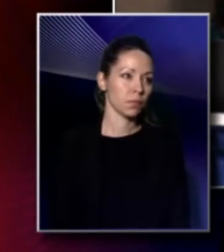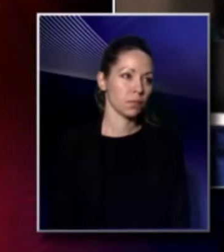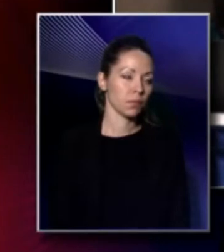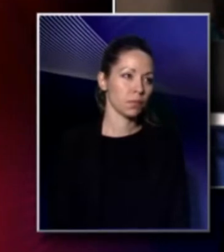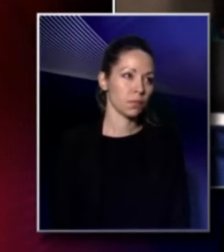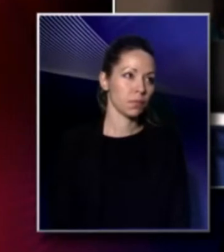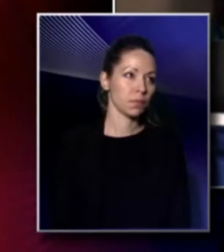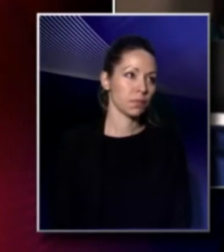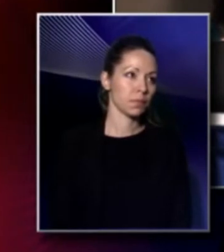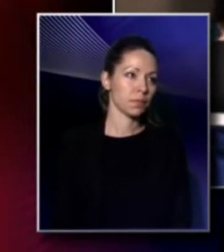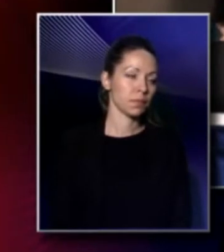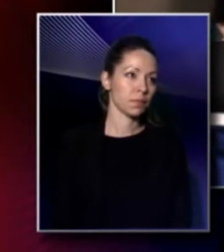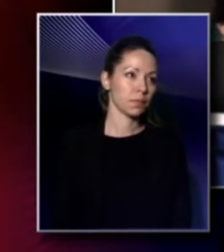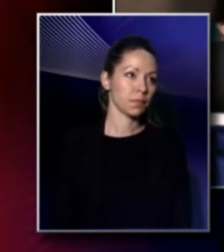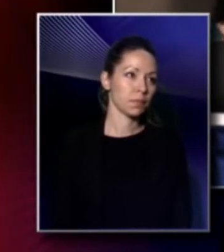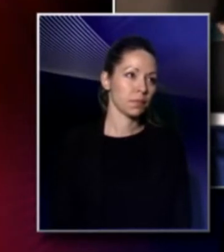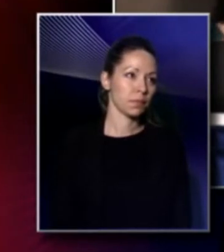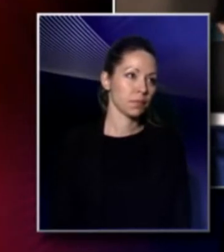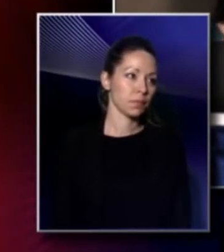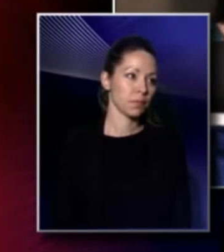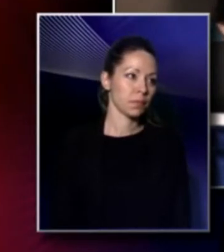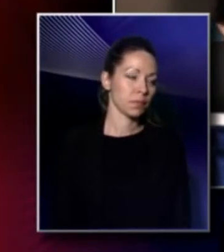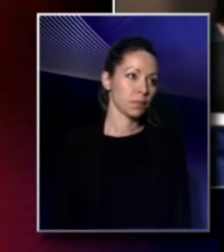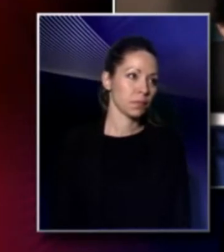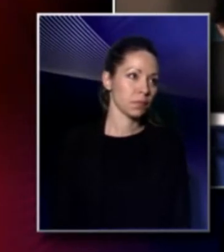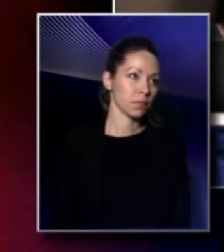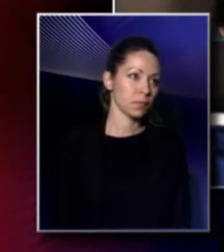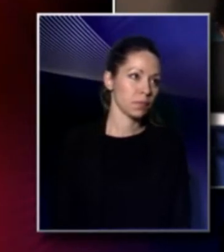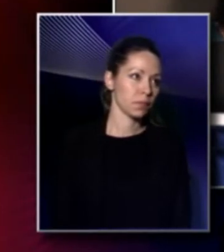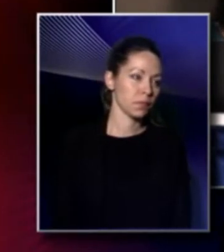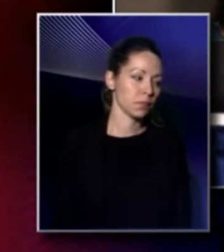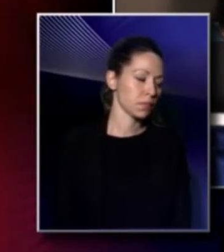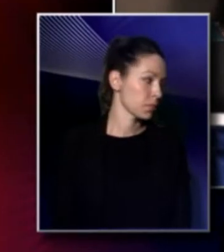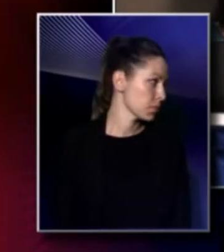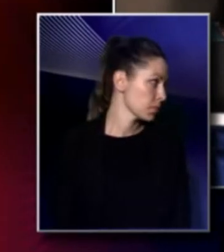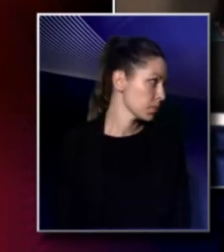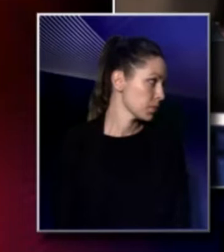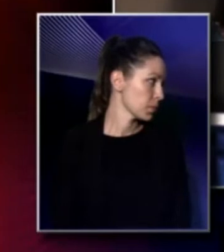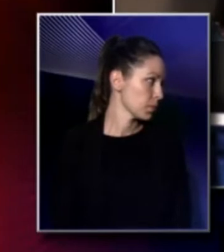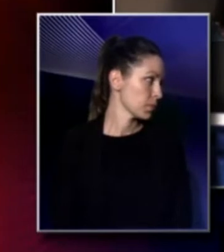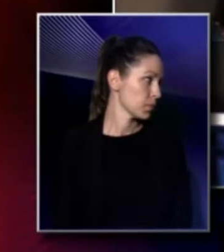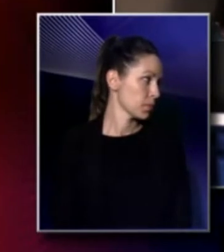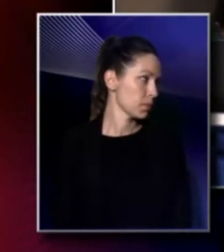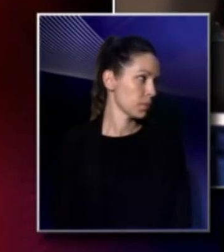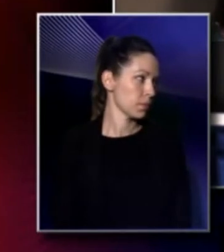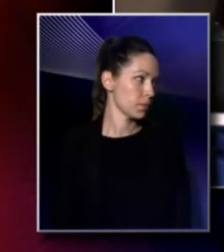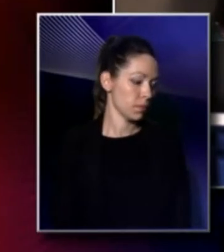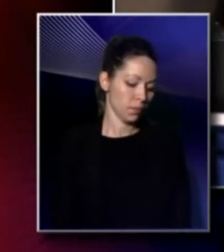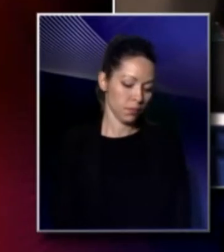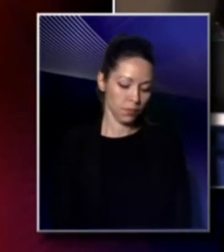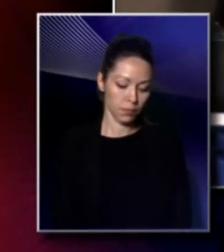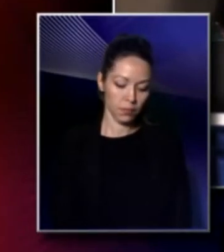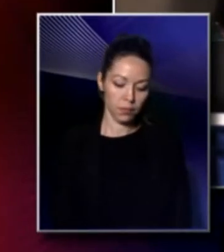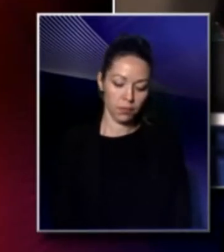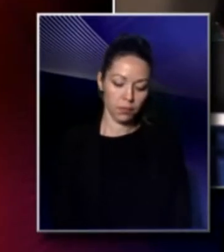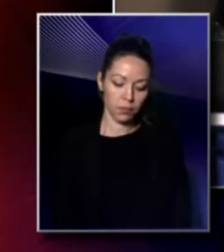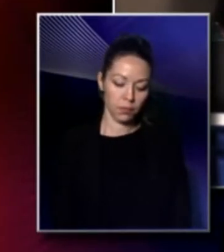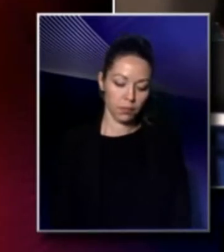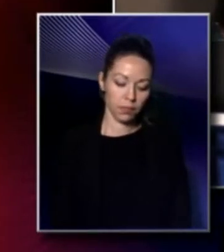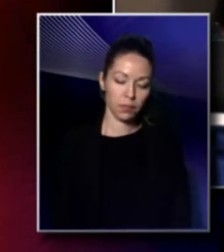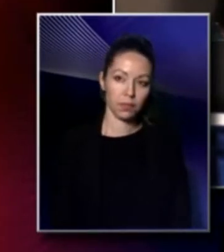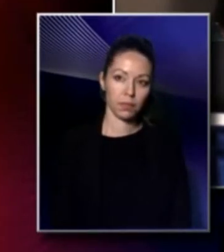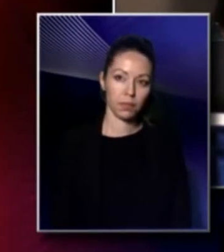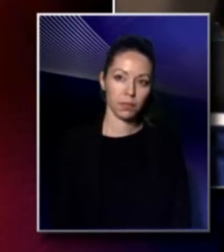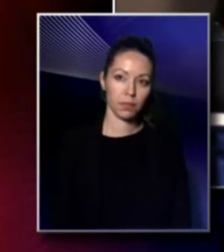couple of more steps before it gets to the full vote by the Senate. But we're hopeful. It looks like